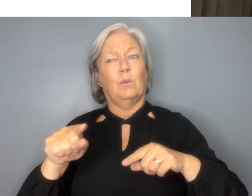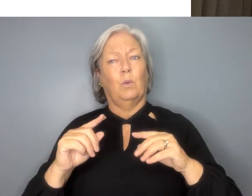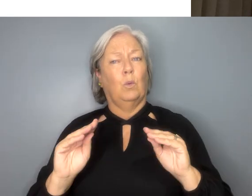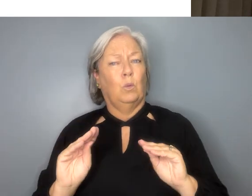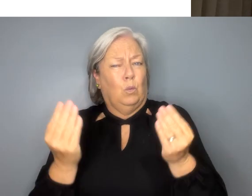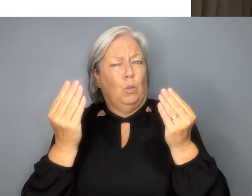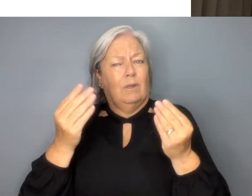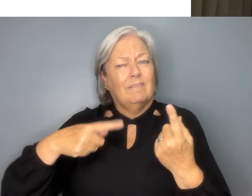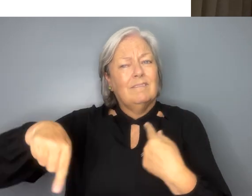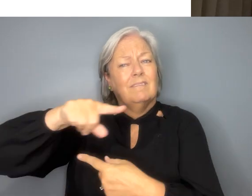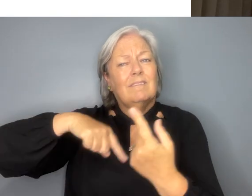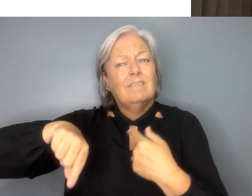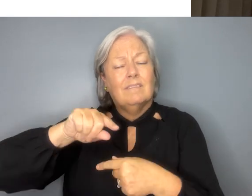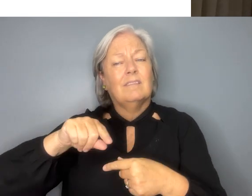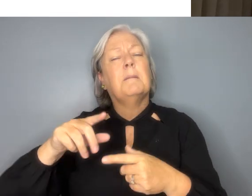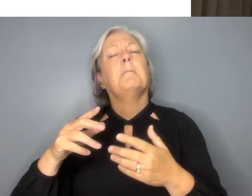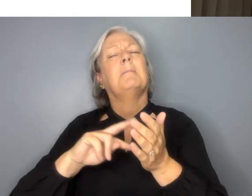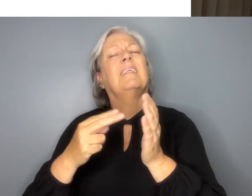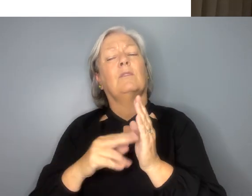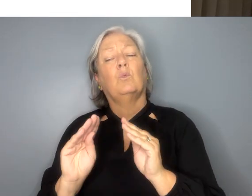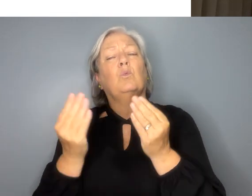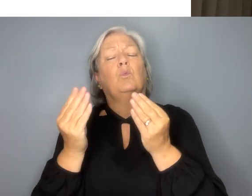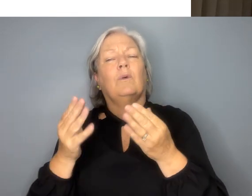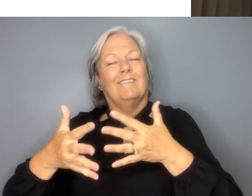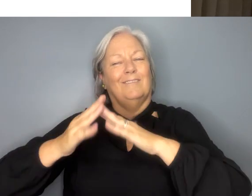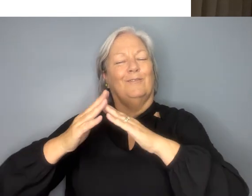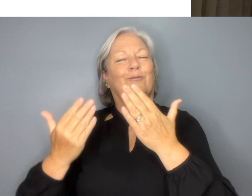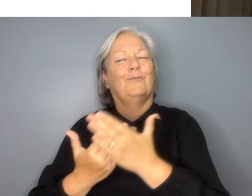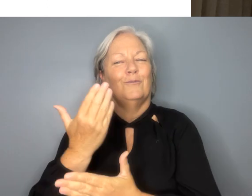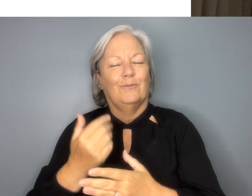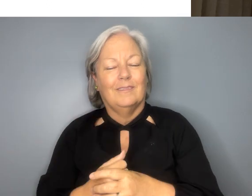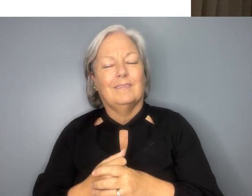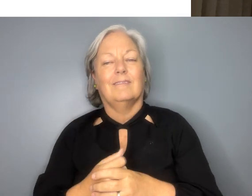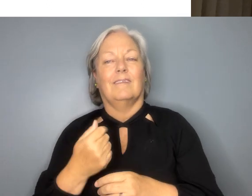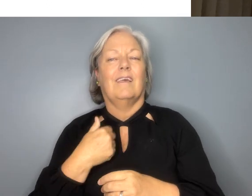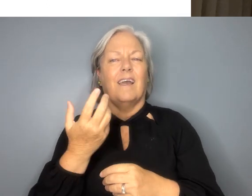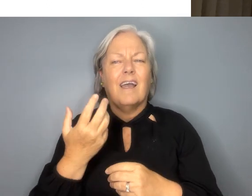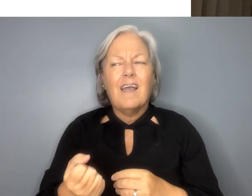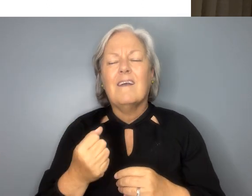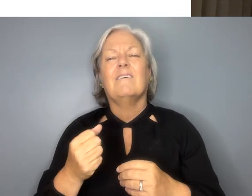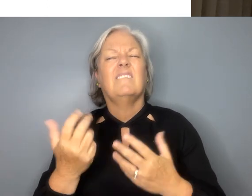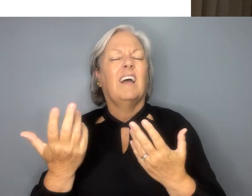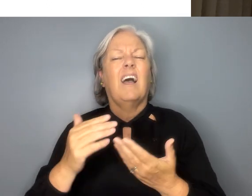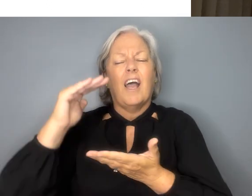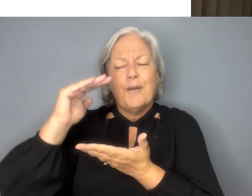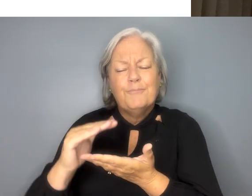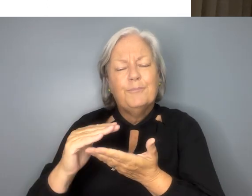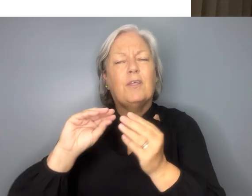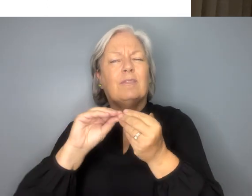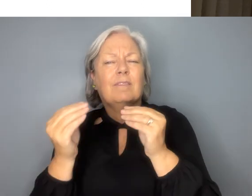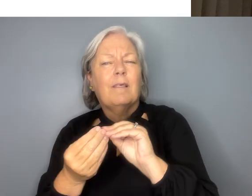the youngest in terms of our establishment and so are likely to have a lower number and percentage